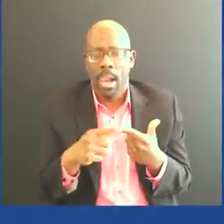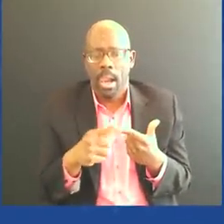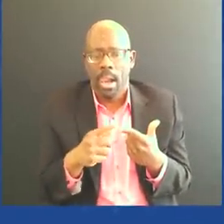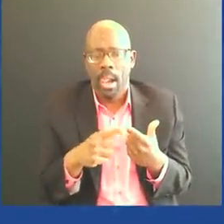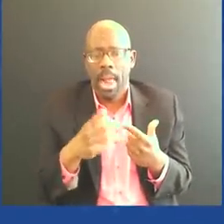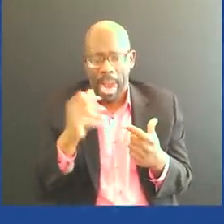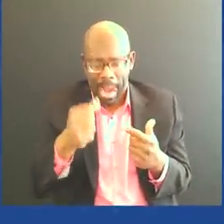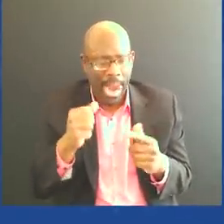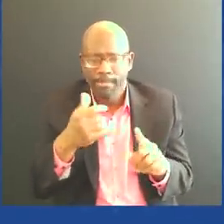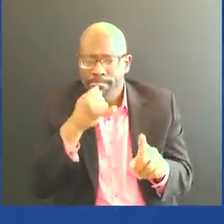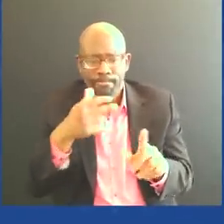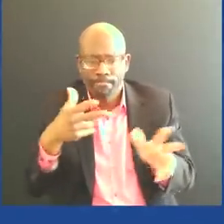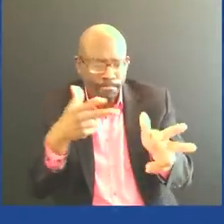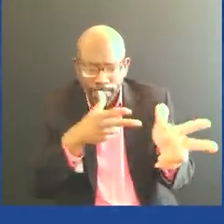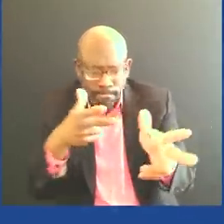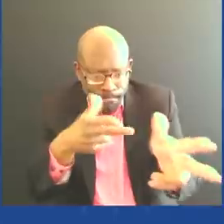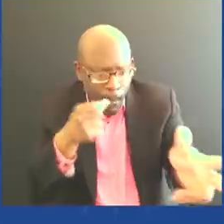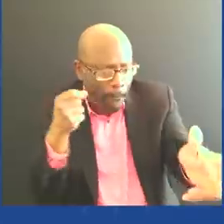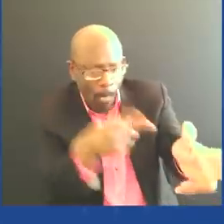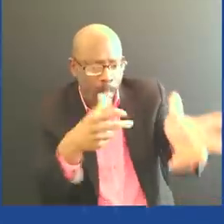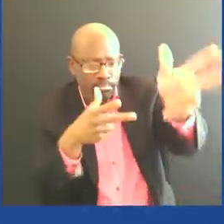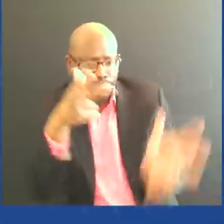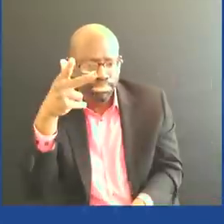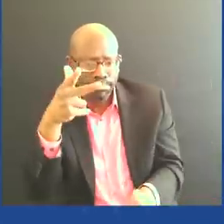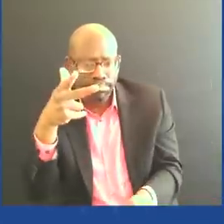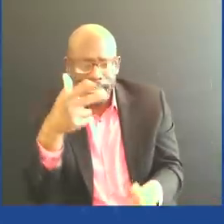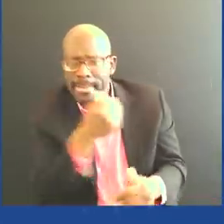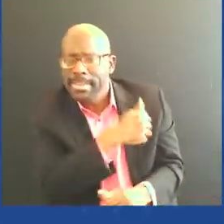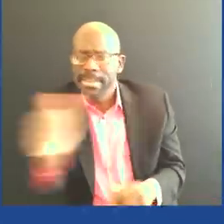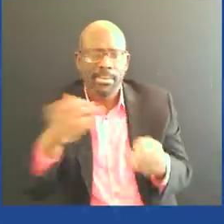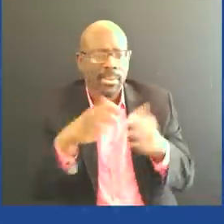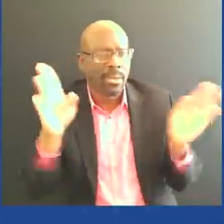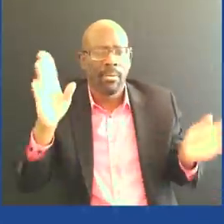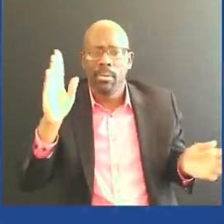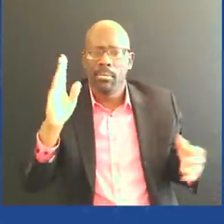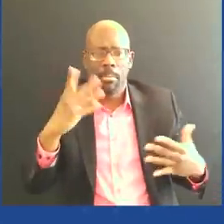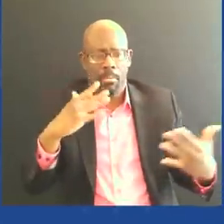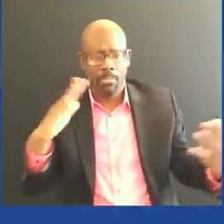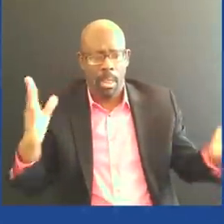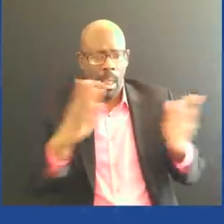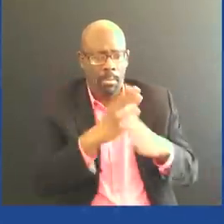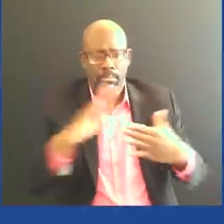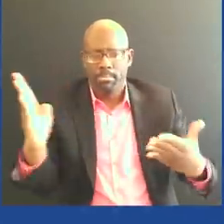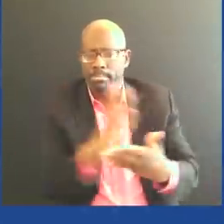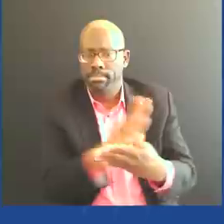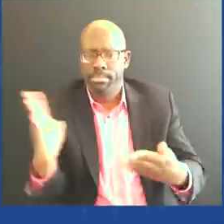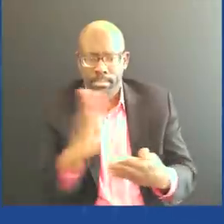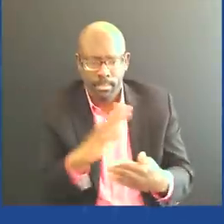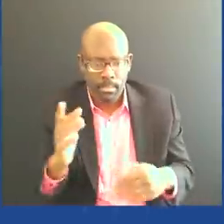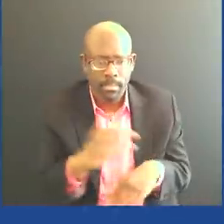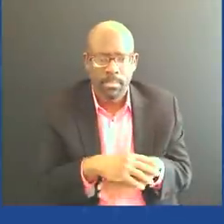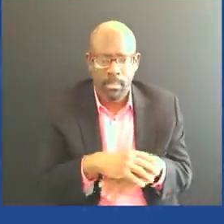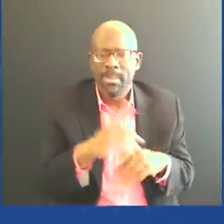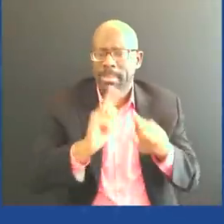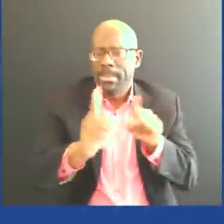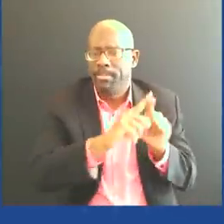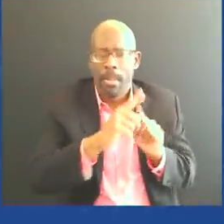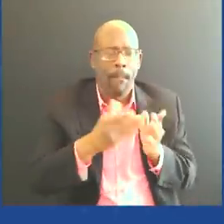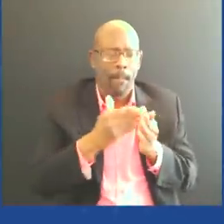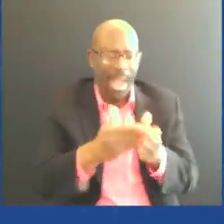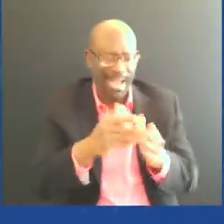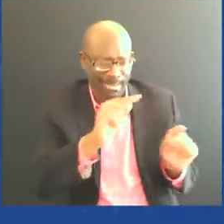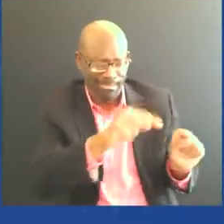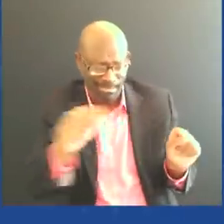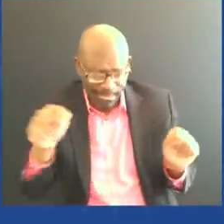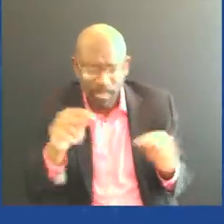in a wide range of surface vessels. The Delaware is also designed for versatile operations in shallow waters, close to land, performing